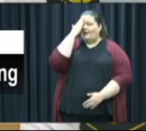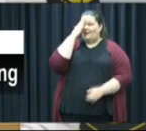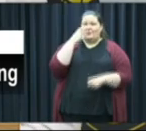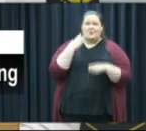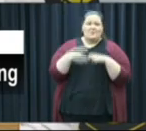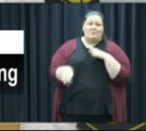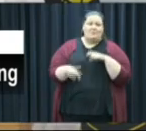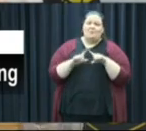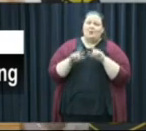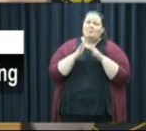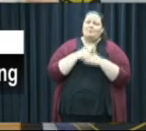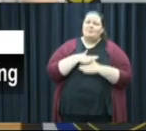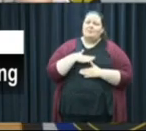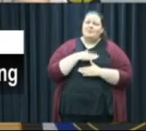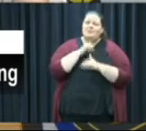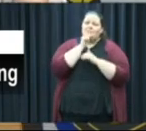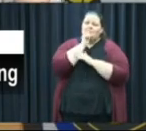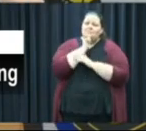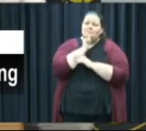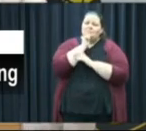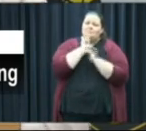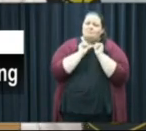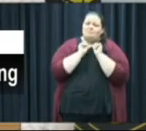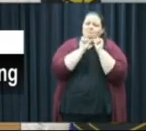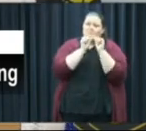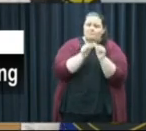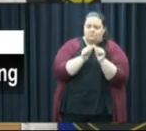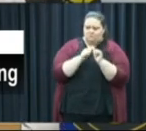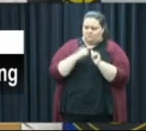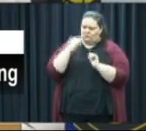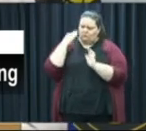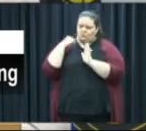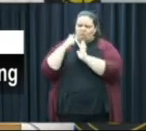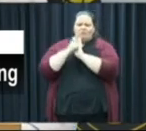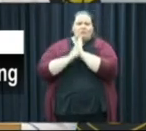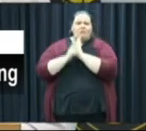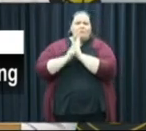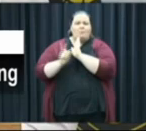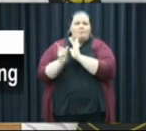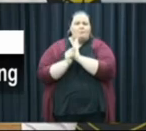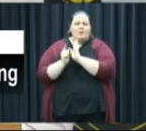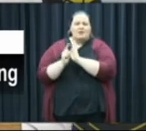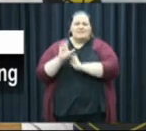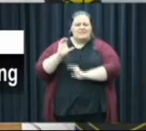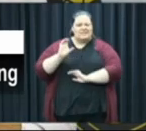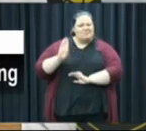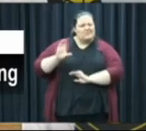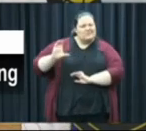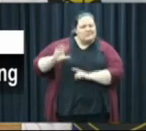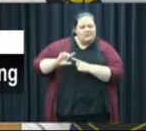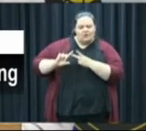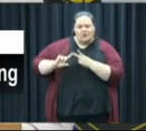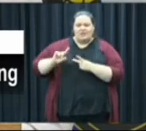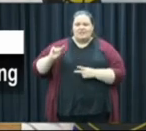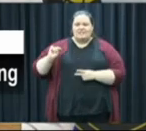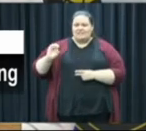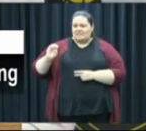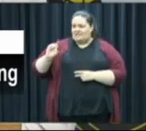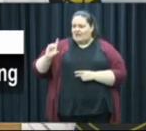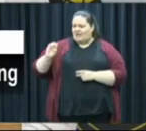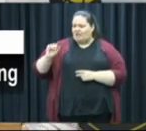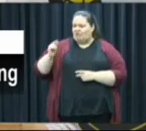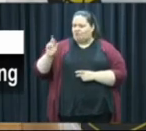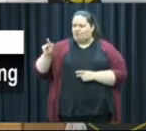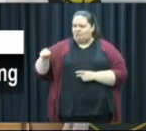public health advice. There was an article published recently, I think it was CBC or Telegraph Journal, I can't remember now,